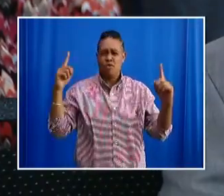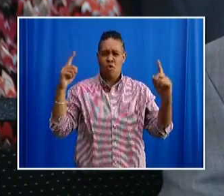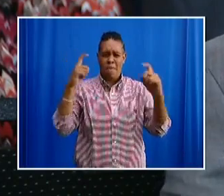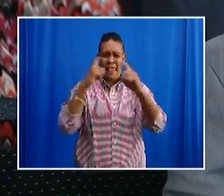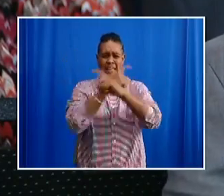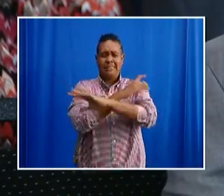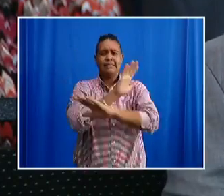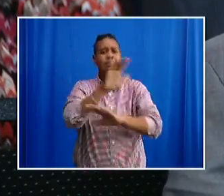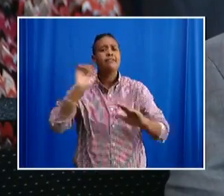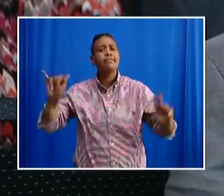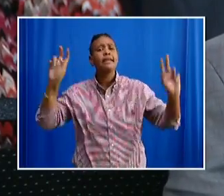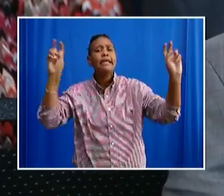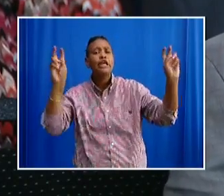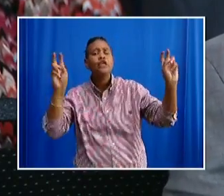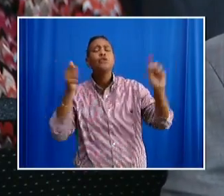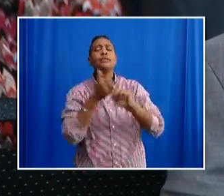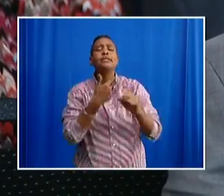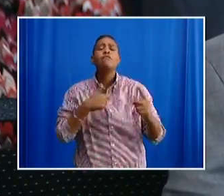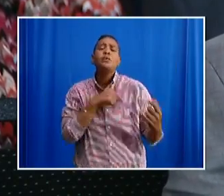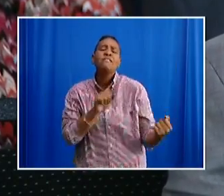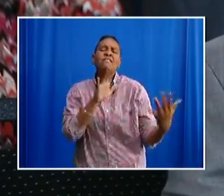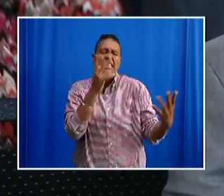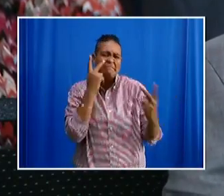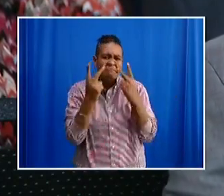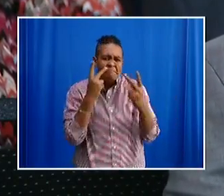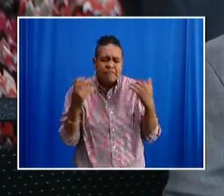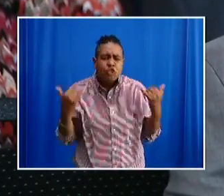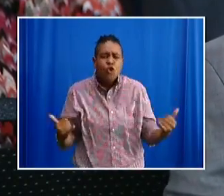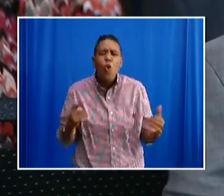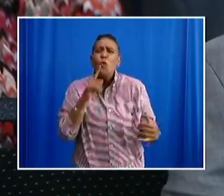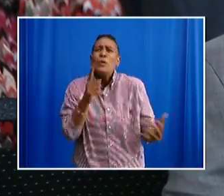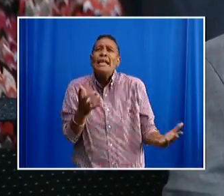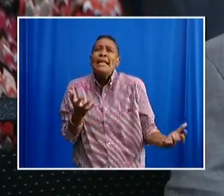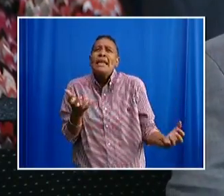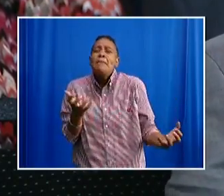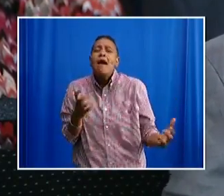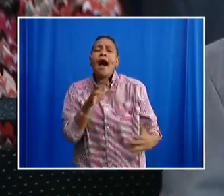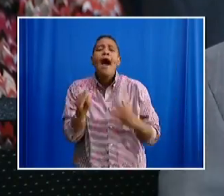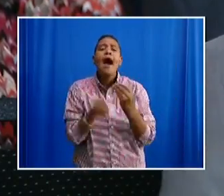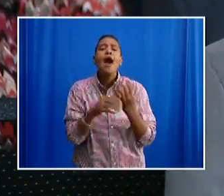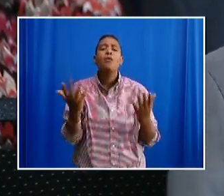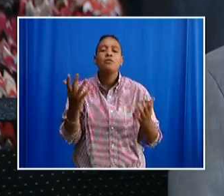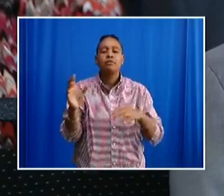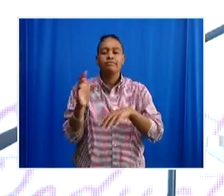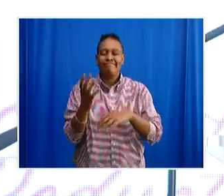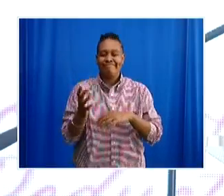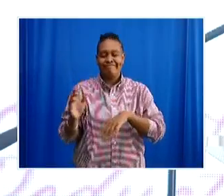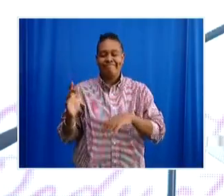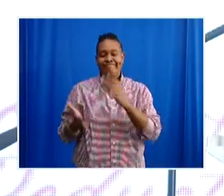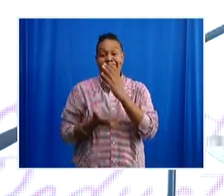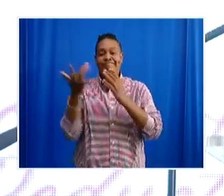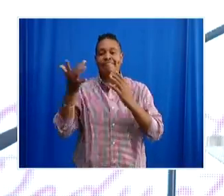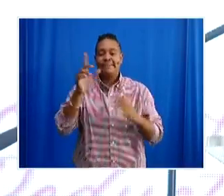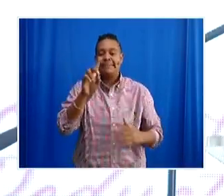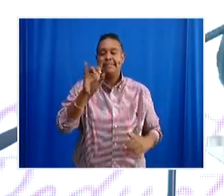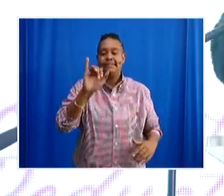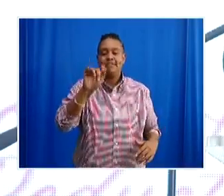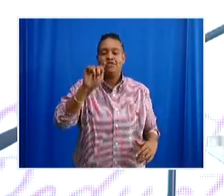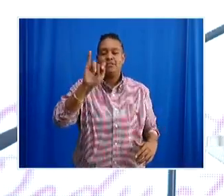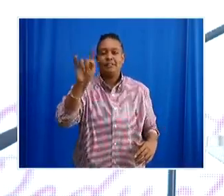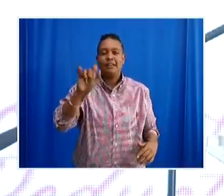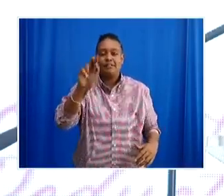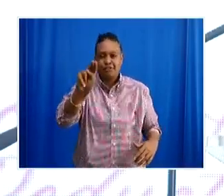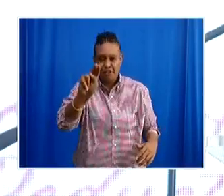complexity of the issues we're faced with demands also digitization, which is